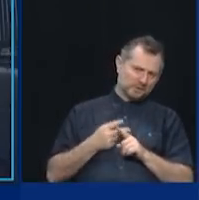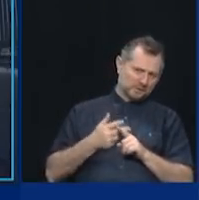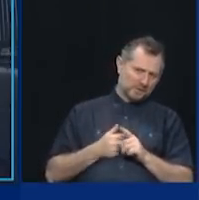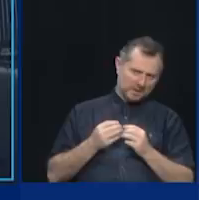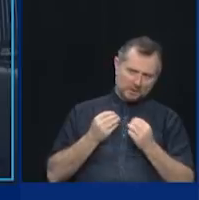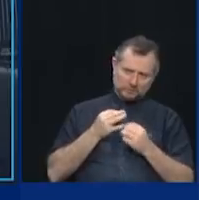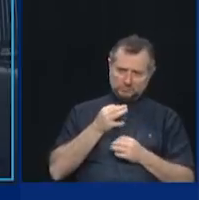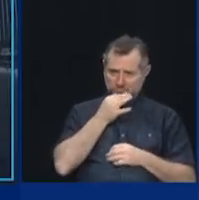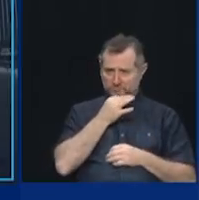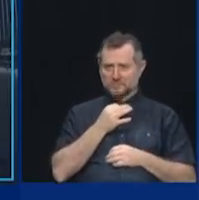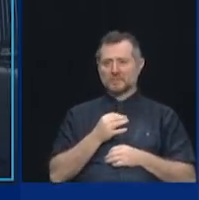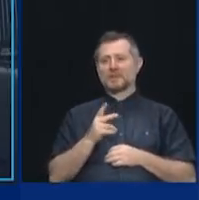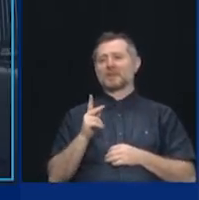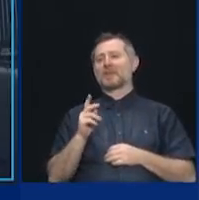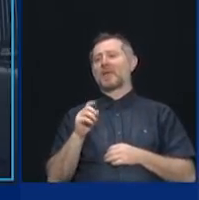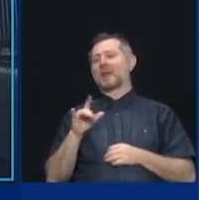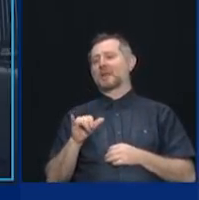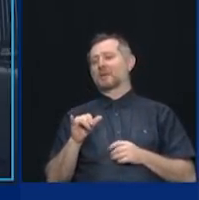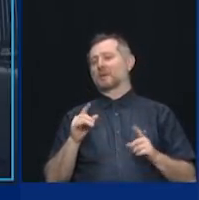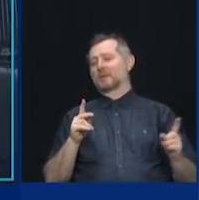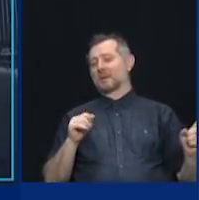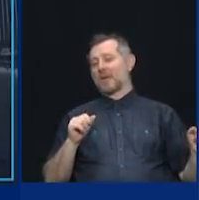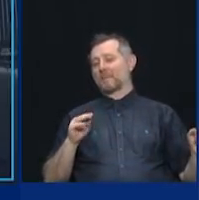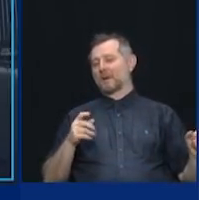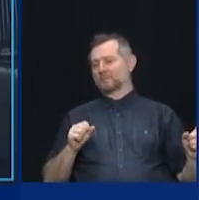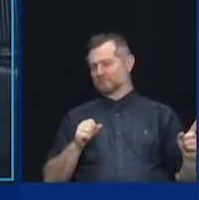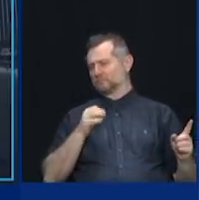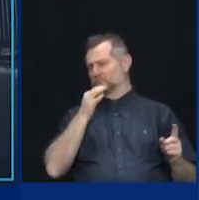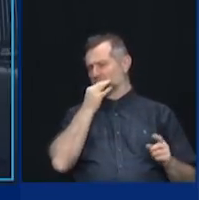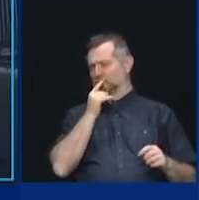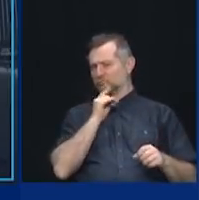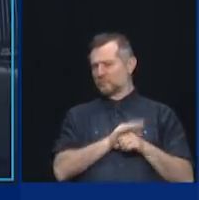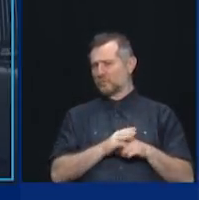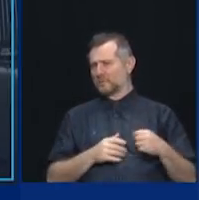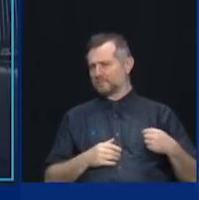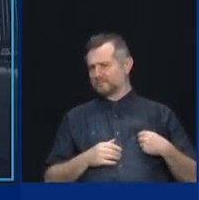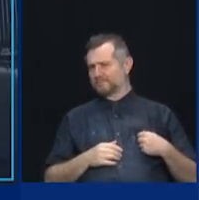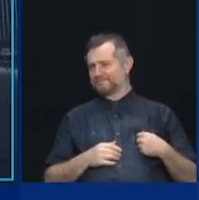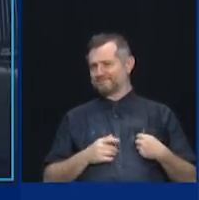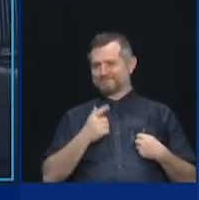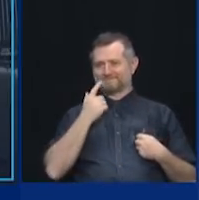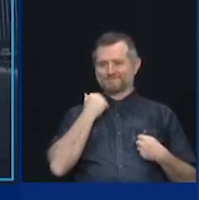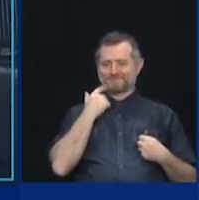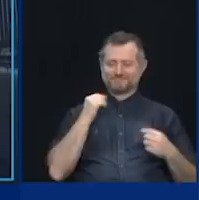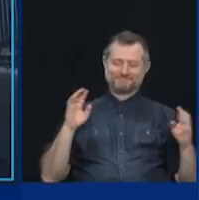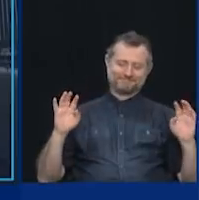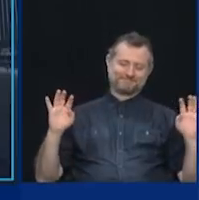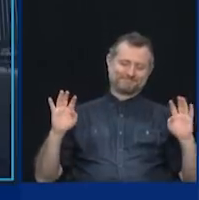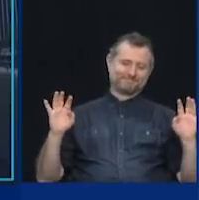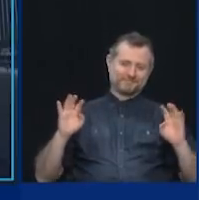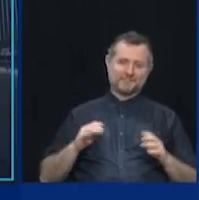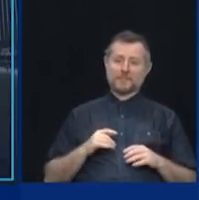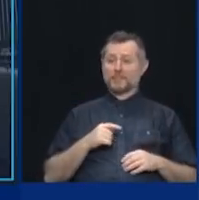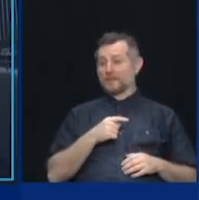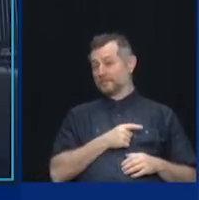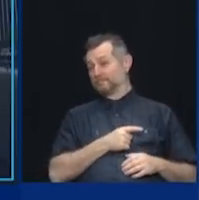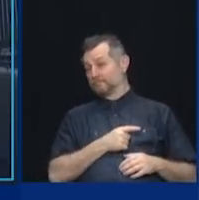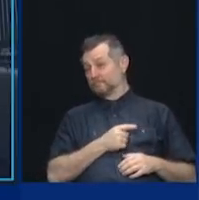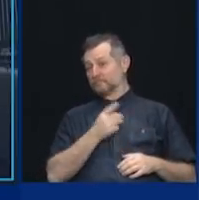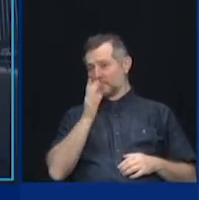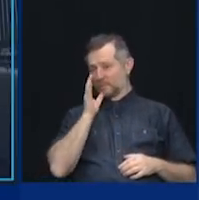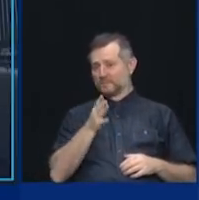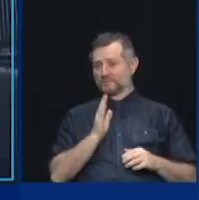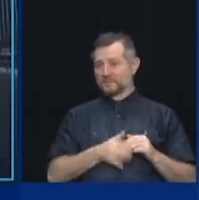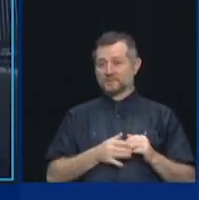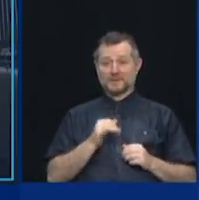me that it will get done in a couple of months, or she will be a new resident of Idaho.